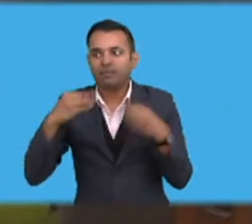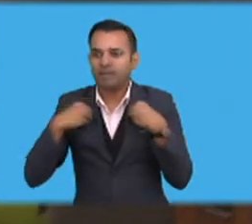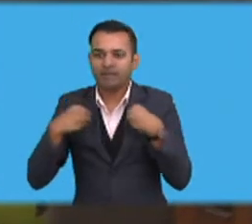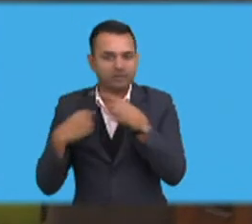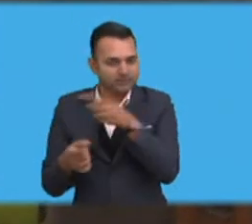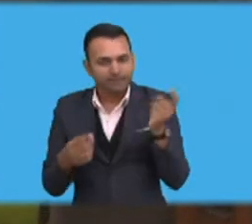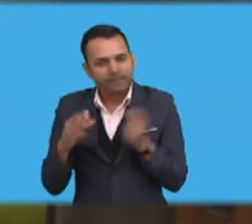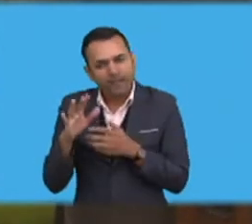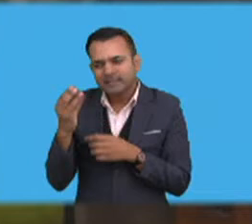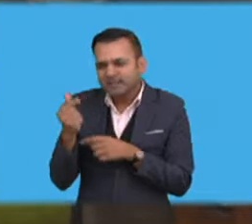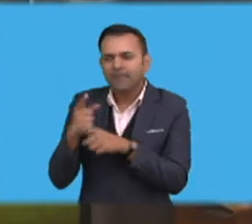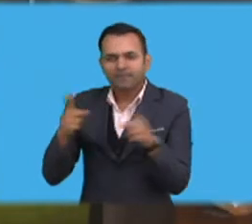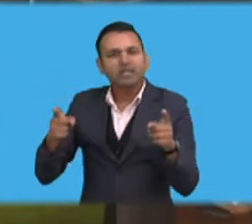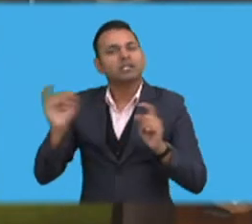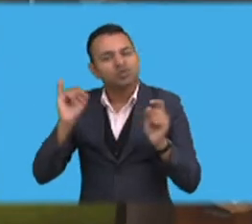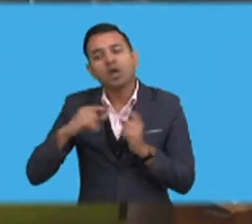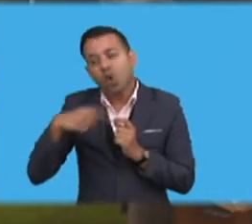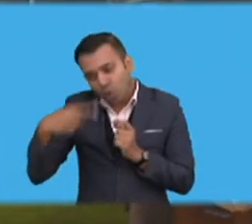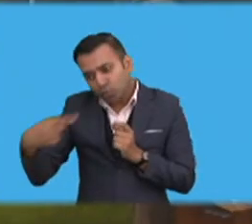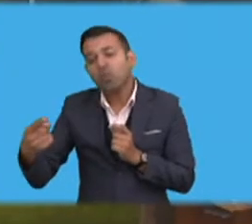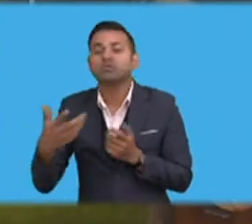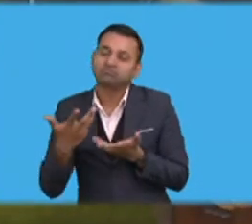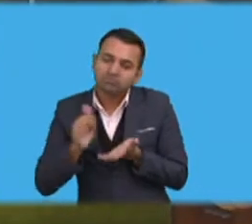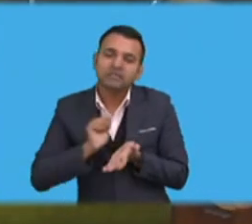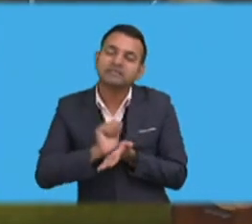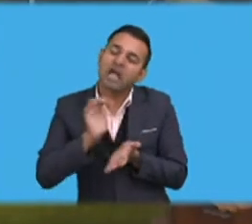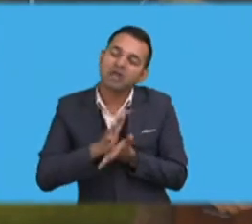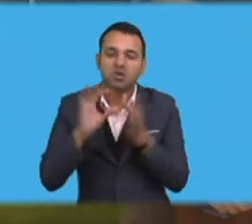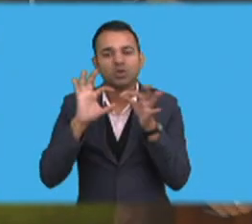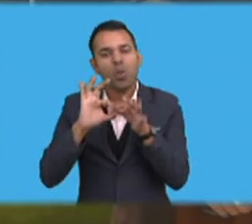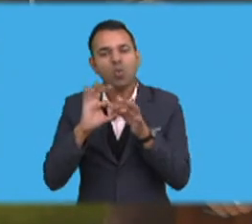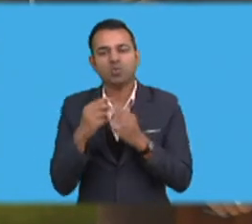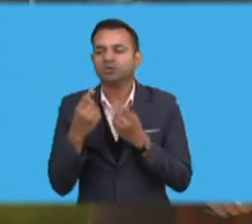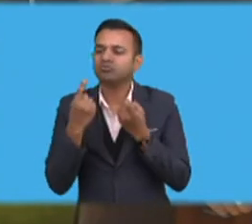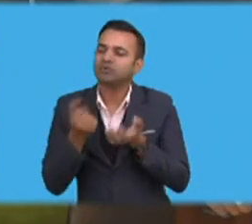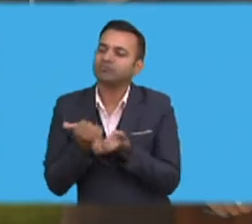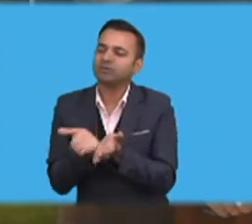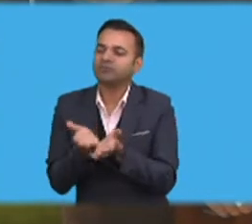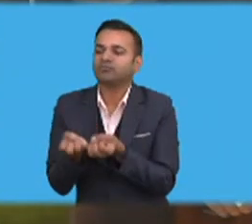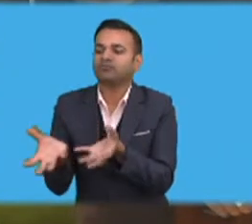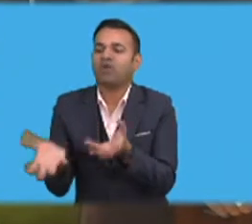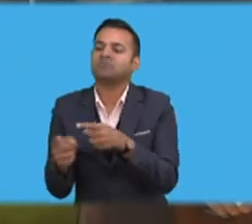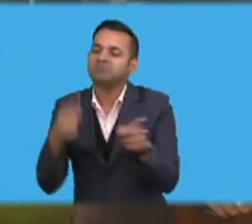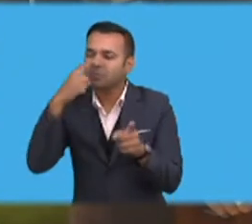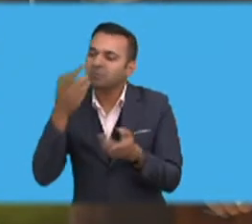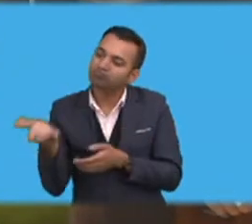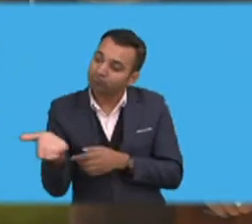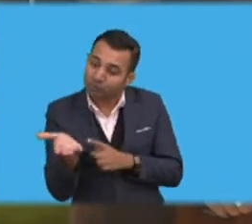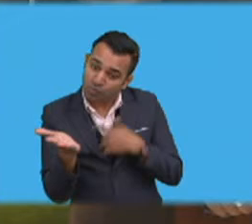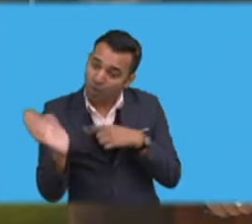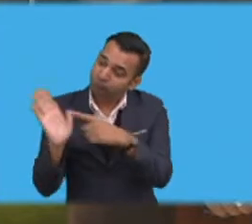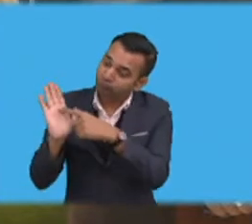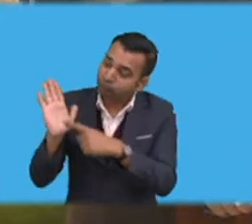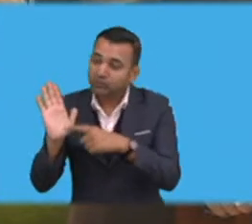selling insurance policies, including comprehensive motor vehicle insurance policies, to cover the insured for any risk arising out of a motor